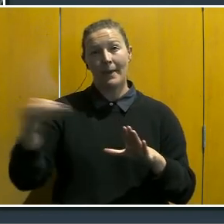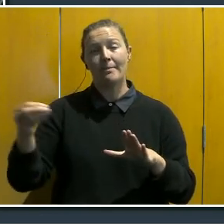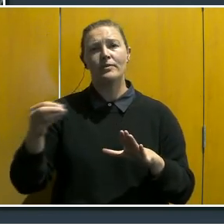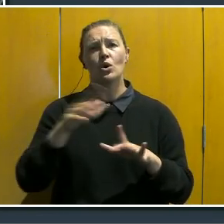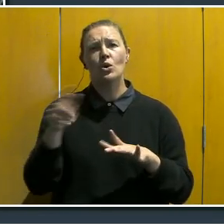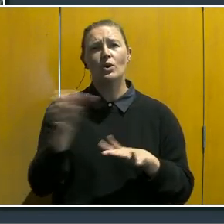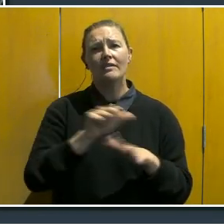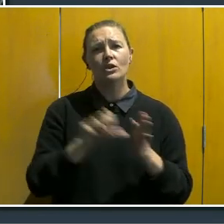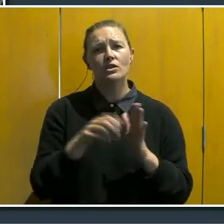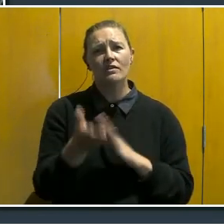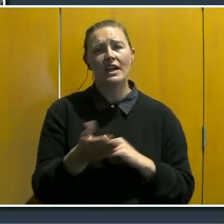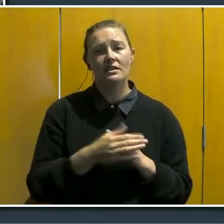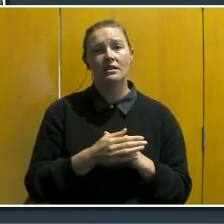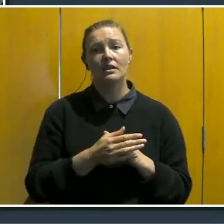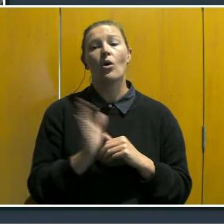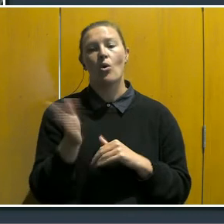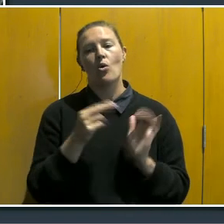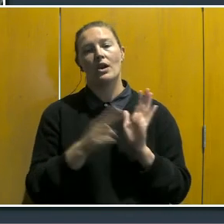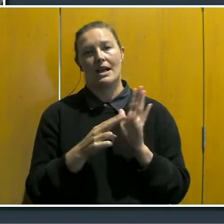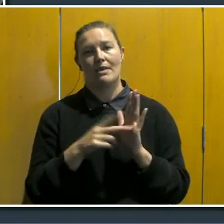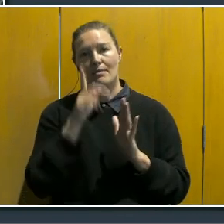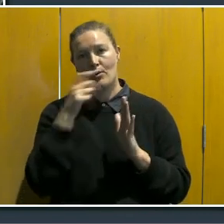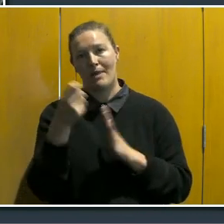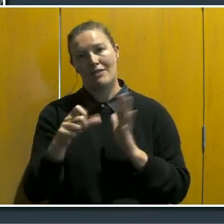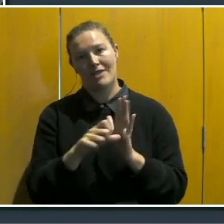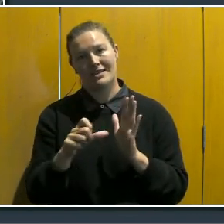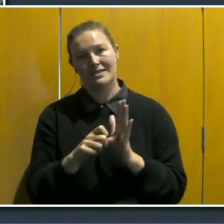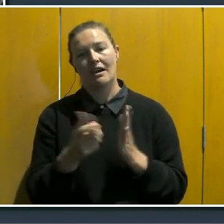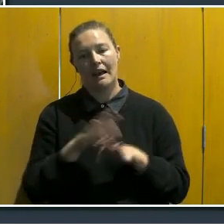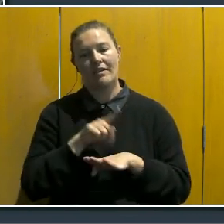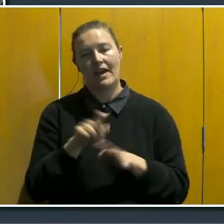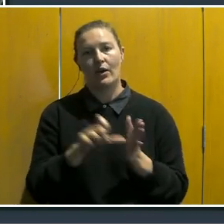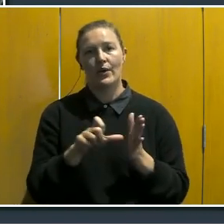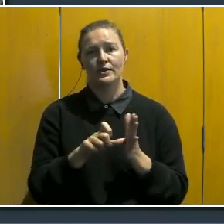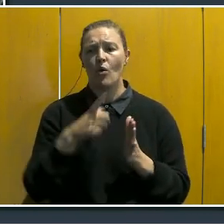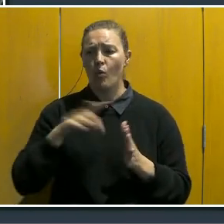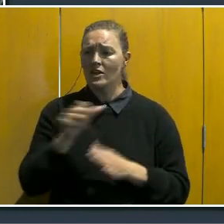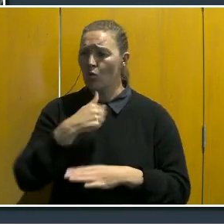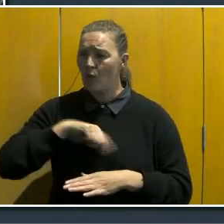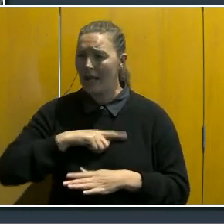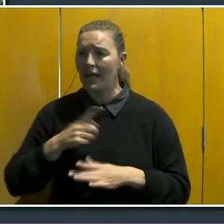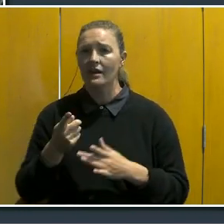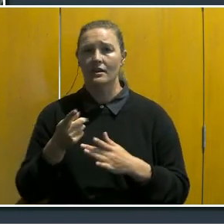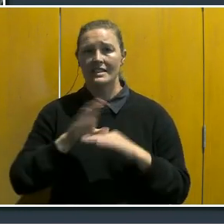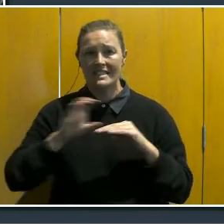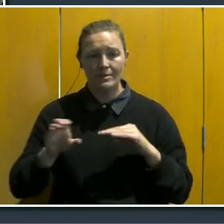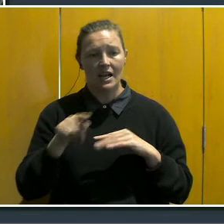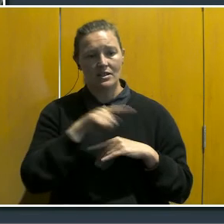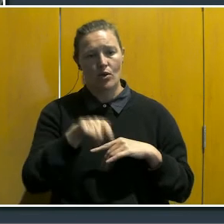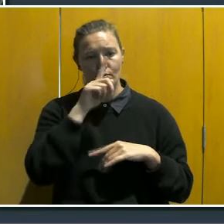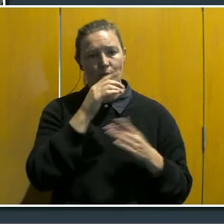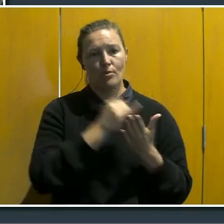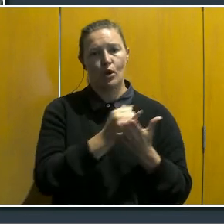such a dangerous product? Answer, all Napier ratepayers. And why should residential ratepayers subsidise the polluters again? Is this